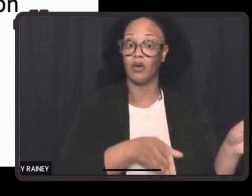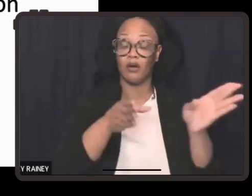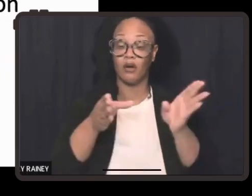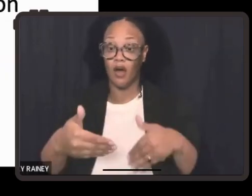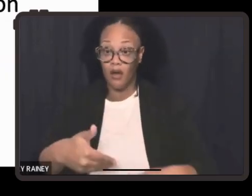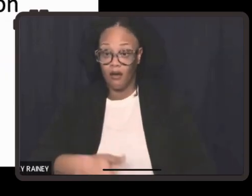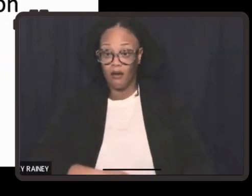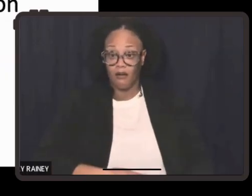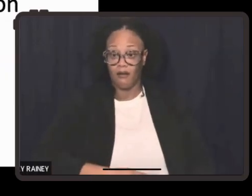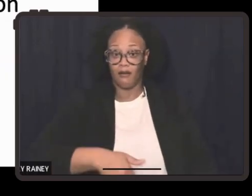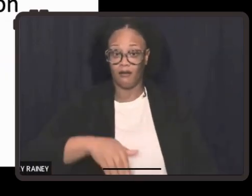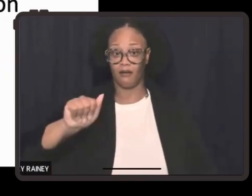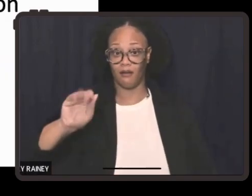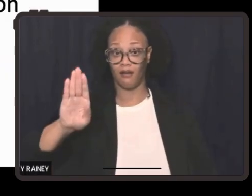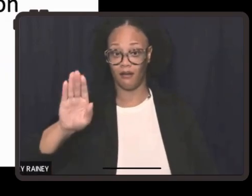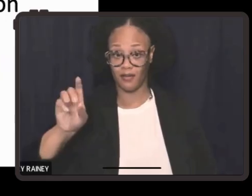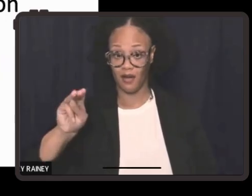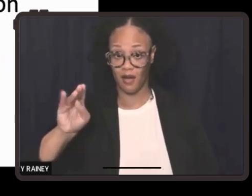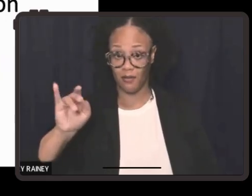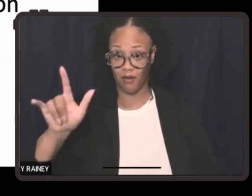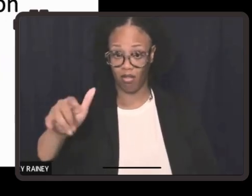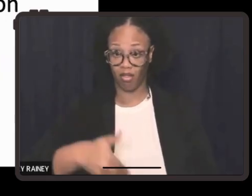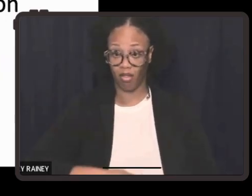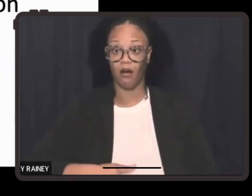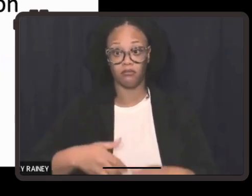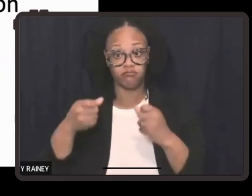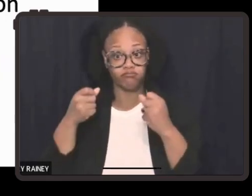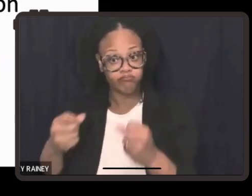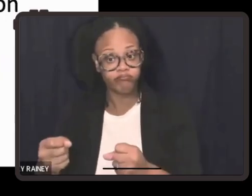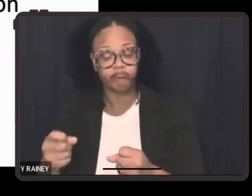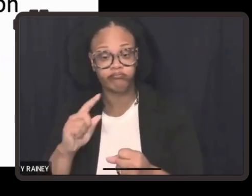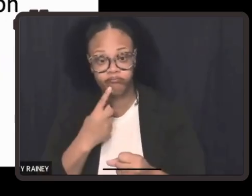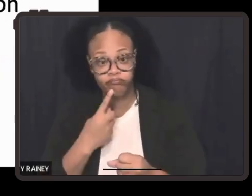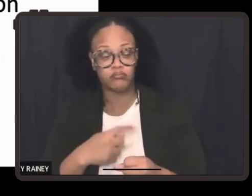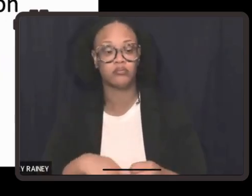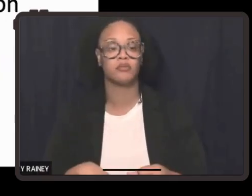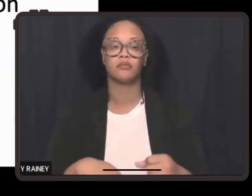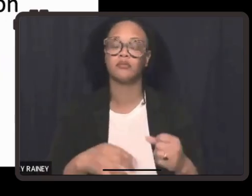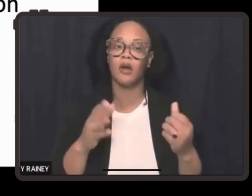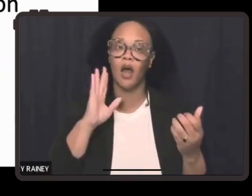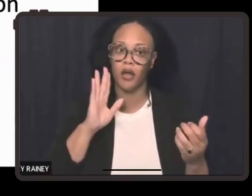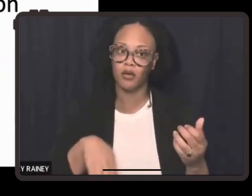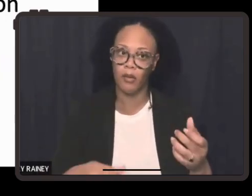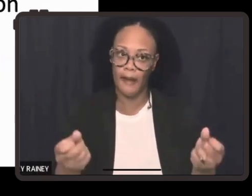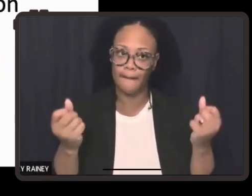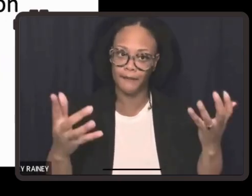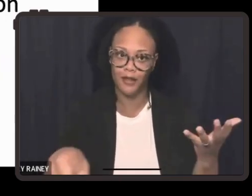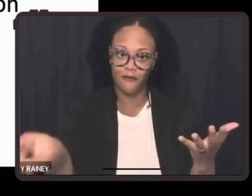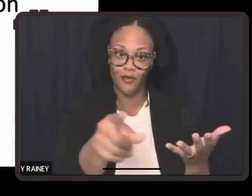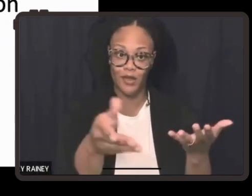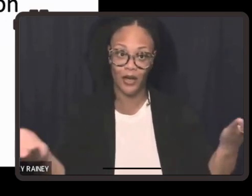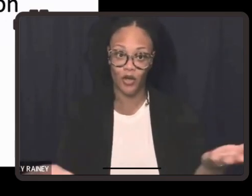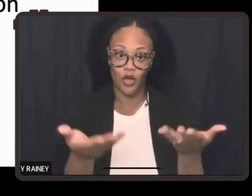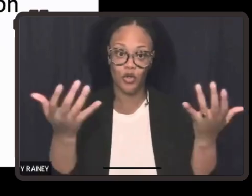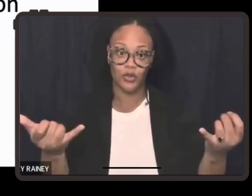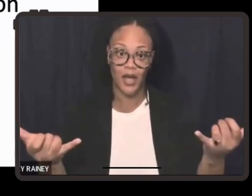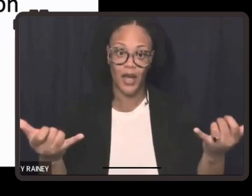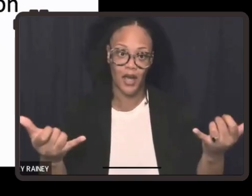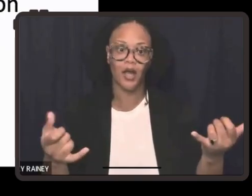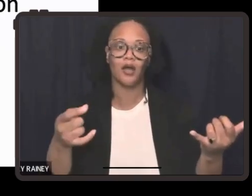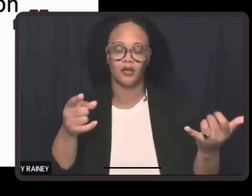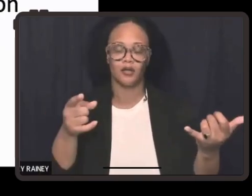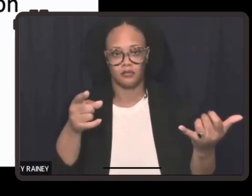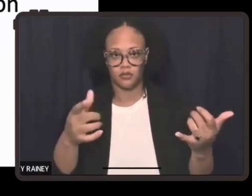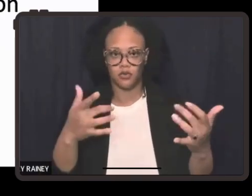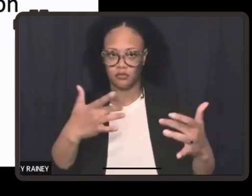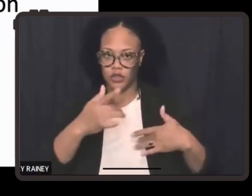quite significant. And I know that many of you that are on this webinar today, abdomen is one of your big things. So we'll